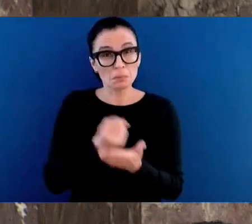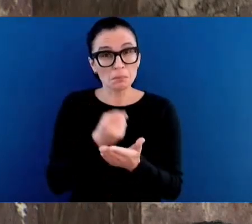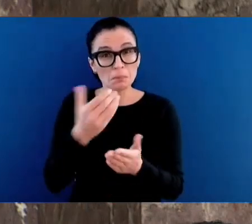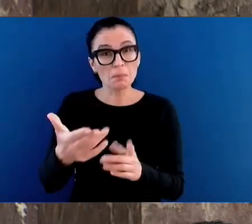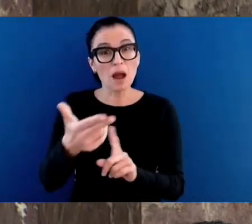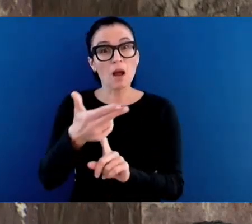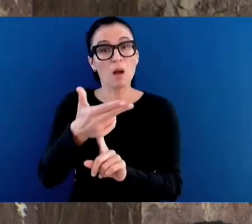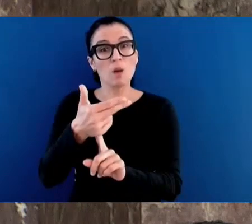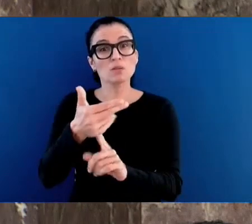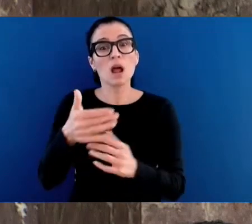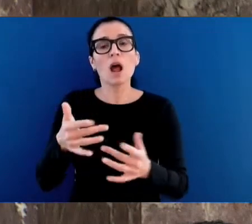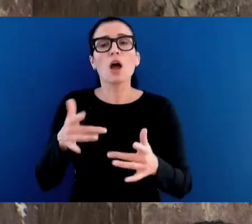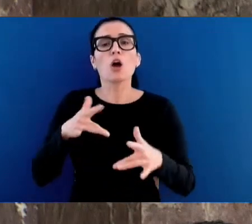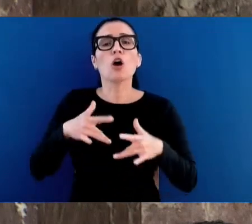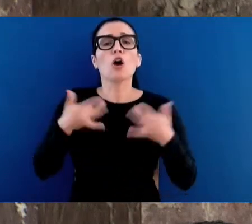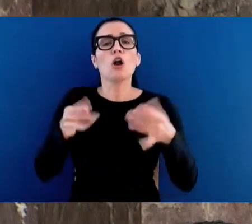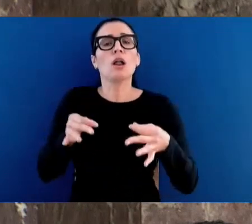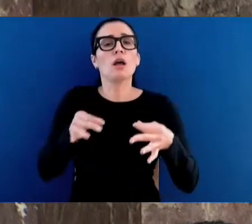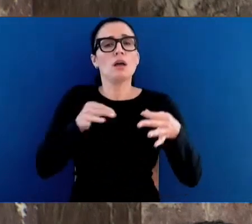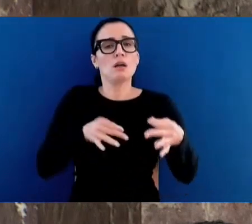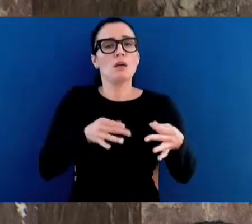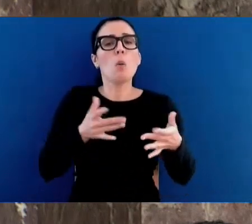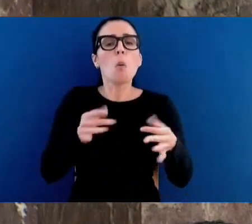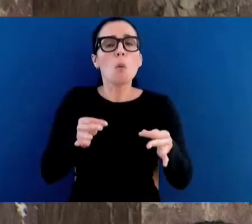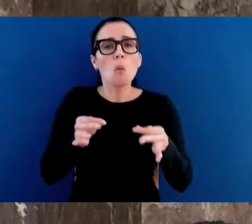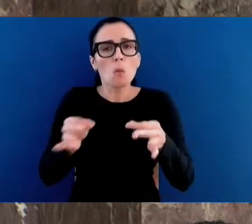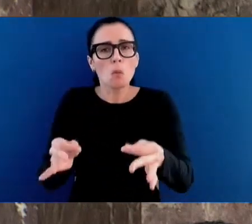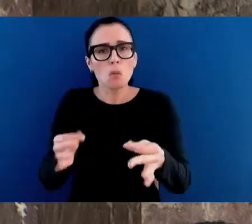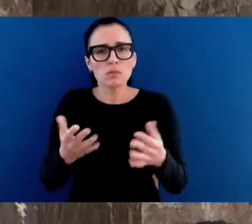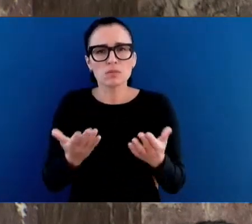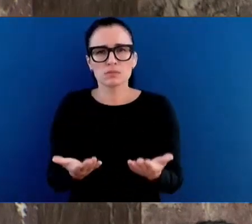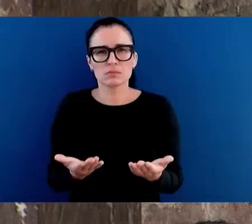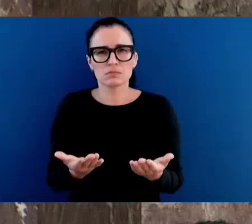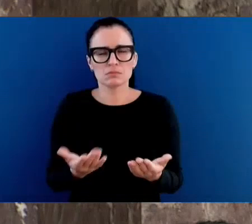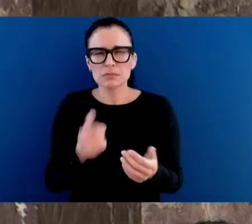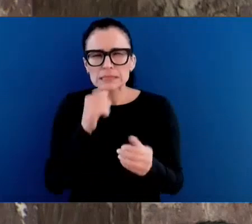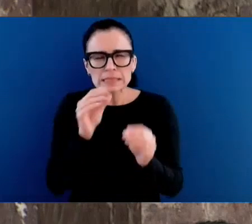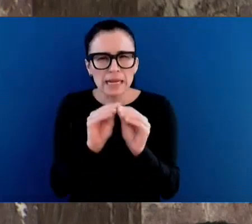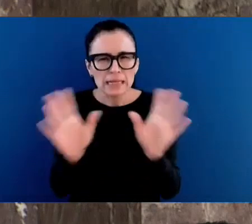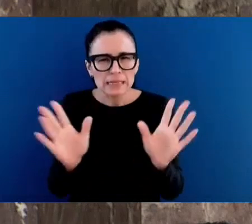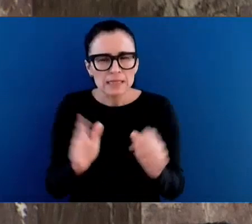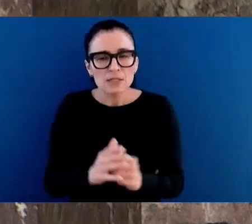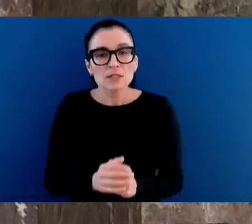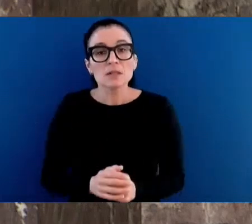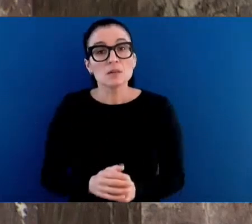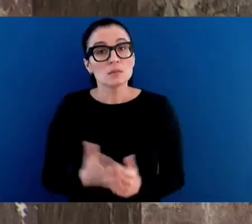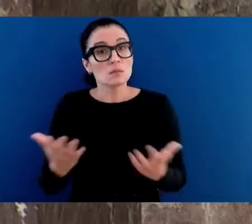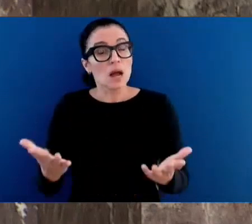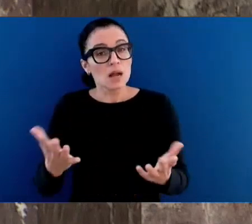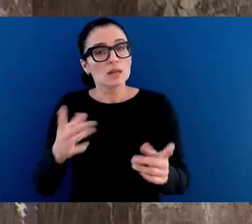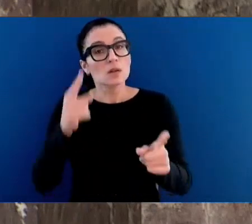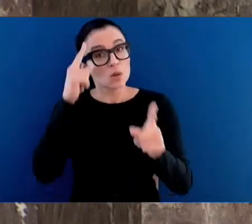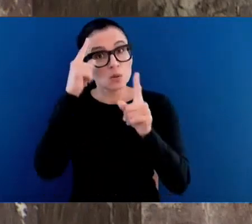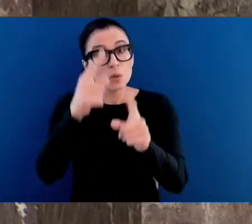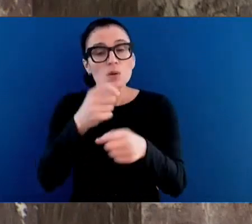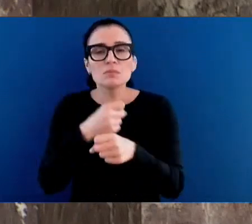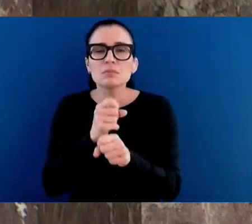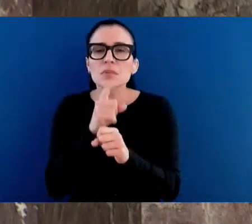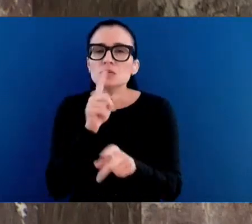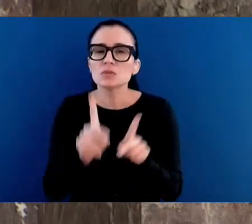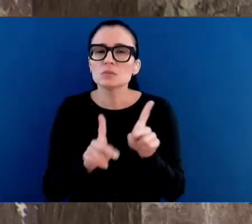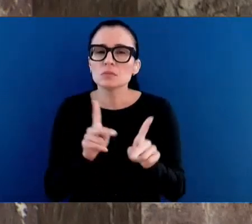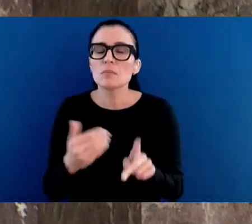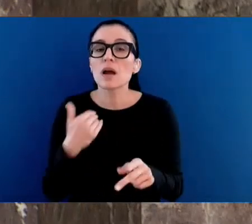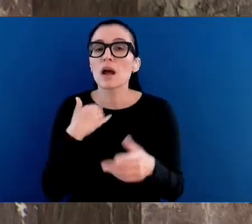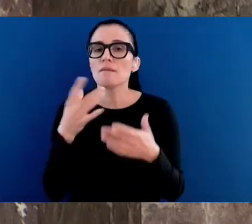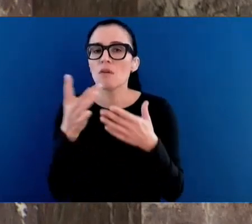with people that are in encampments or homeless is getting housing options available right away. It takes time to get communities to